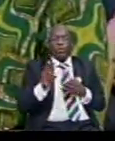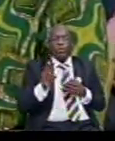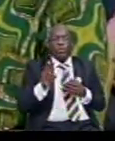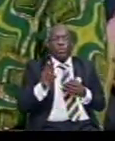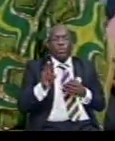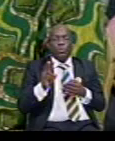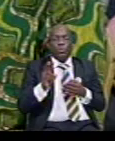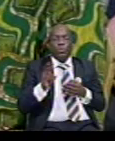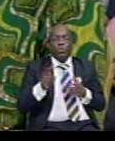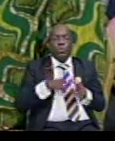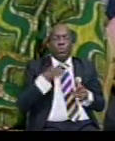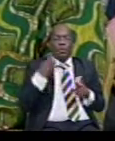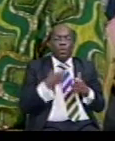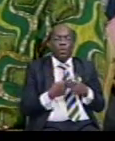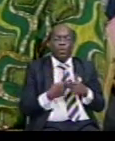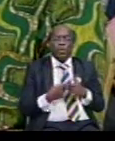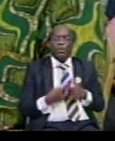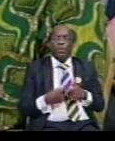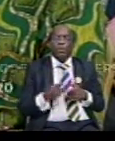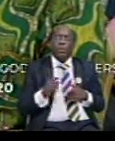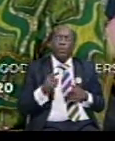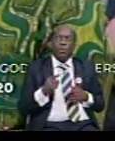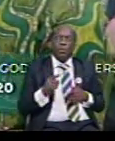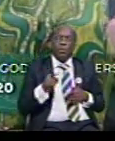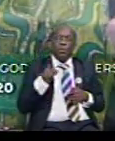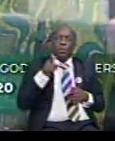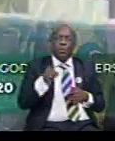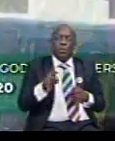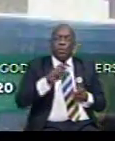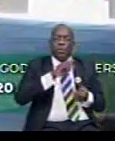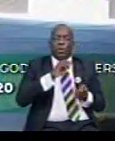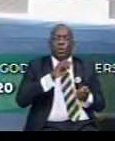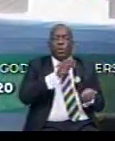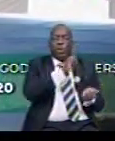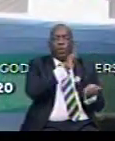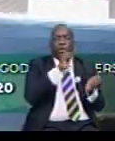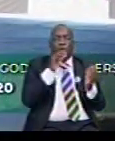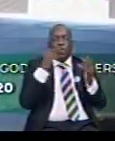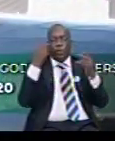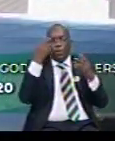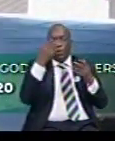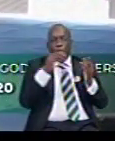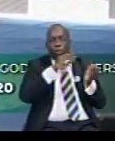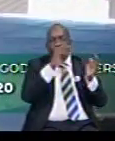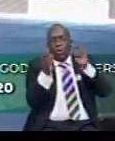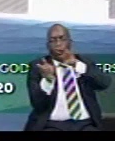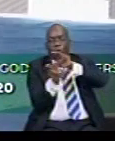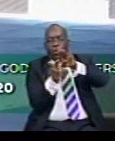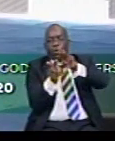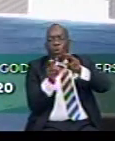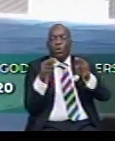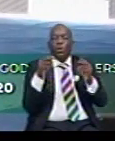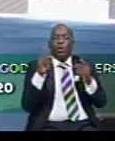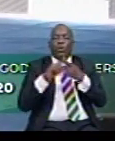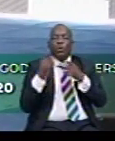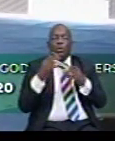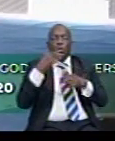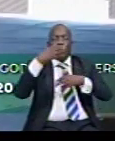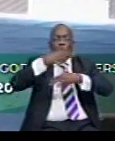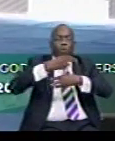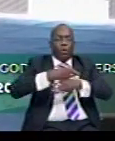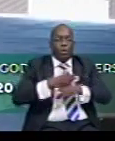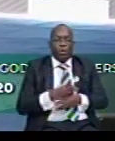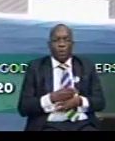says, then he turned his face to the wall, away from Isaiah. Isaiah, that's all